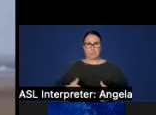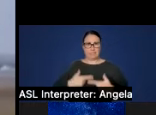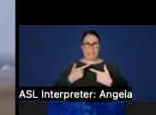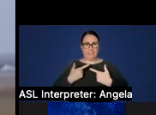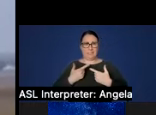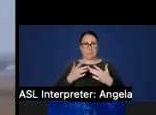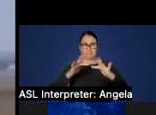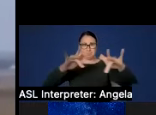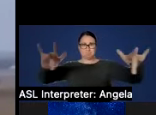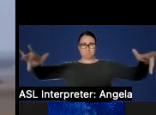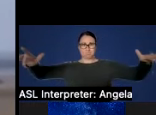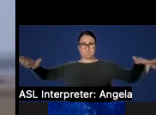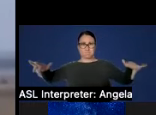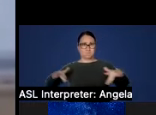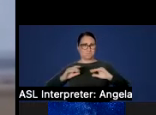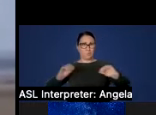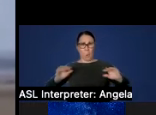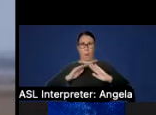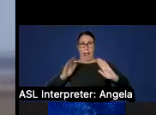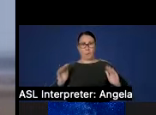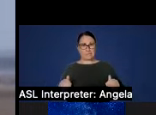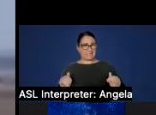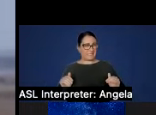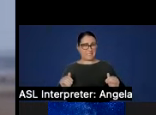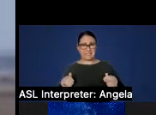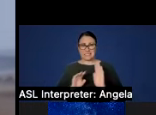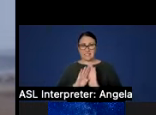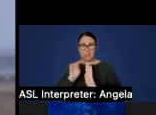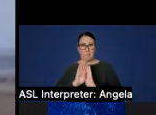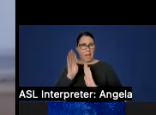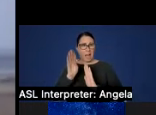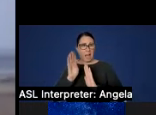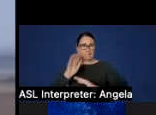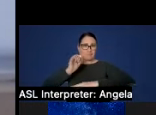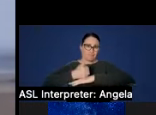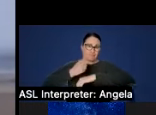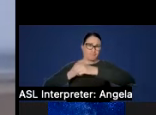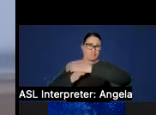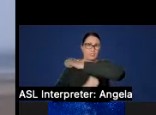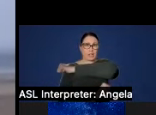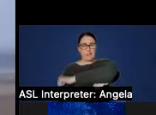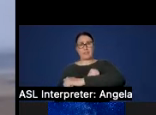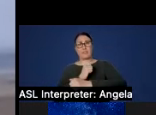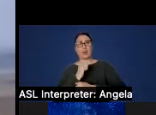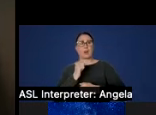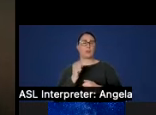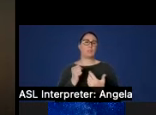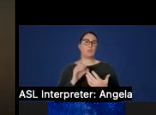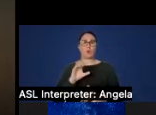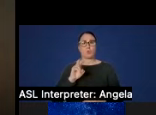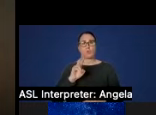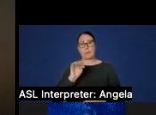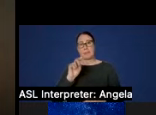where there's not really any housing for outsiders, and develop that infrastructure for a criminal justice system? It's just